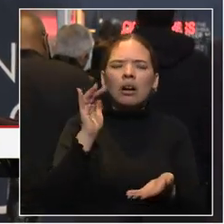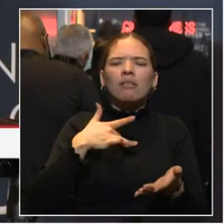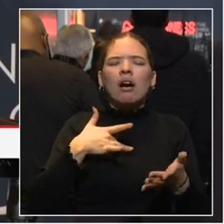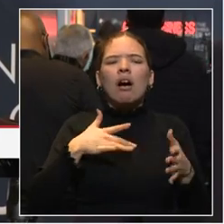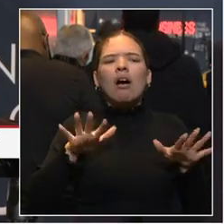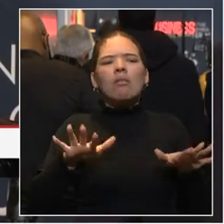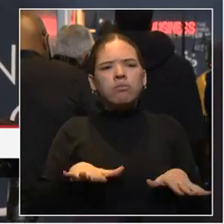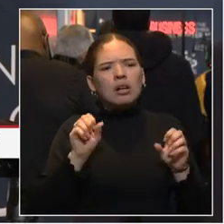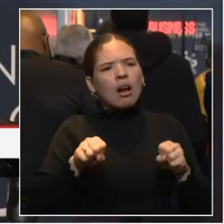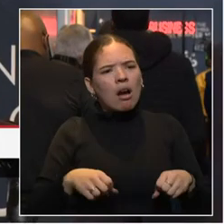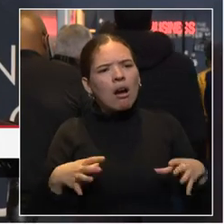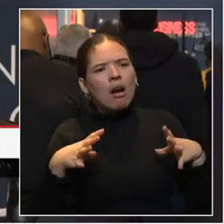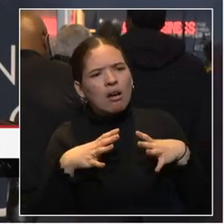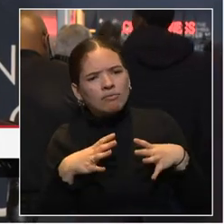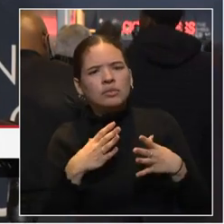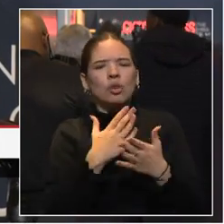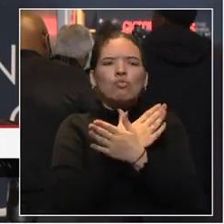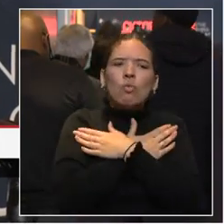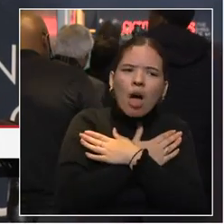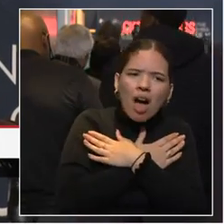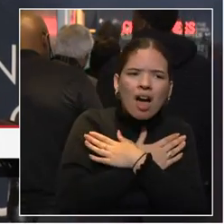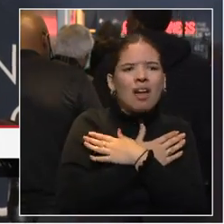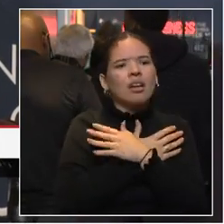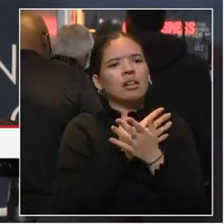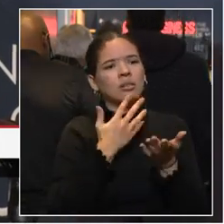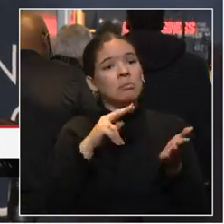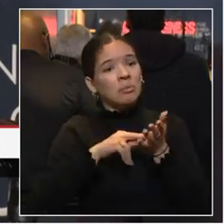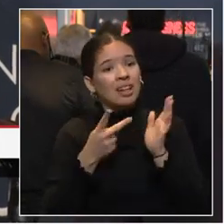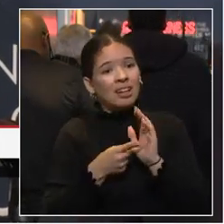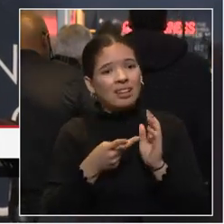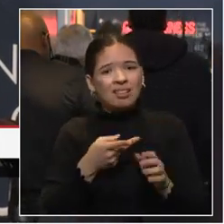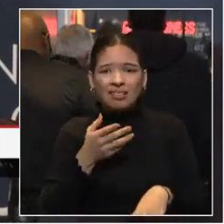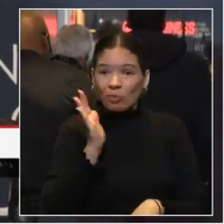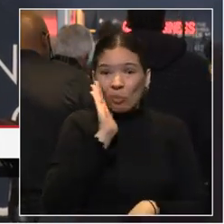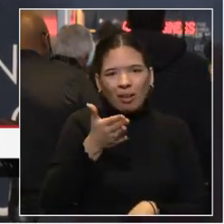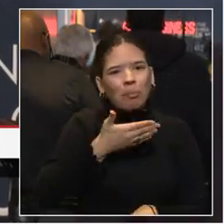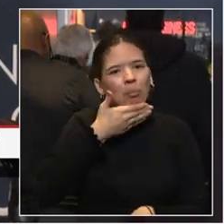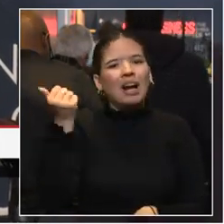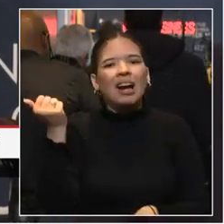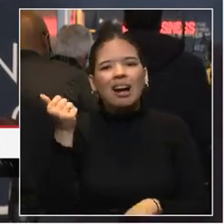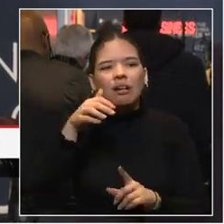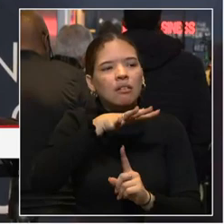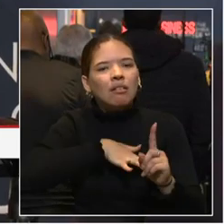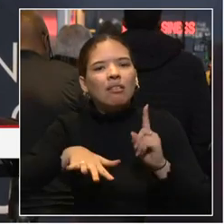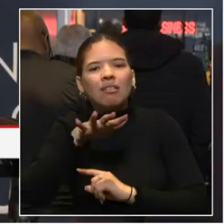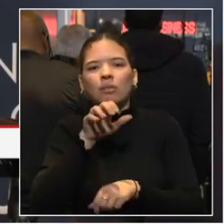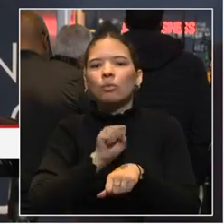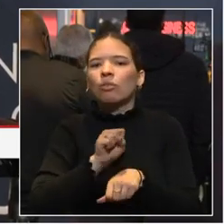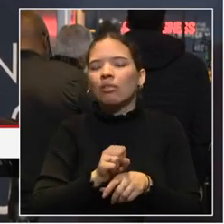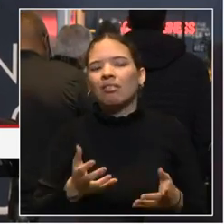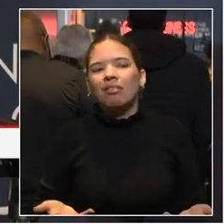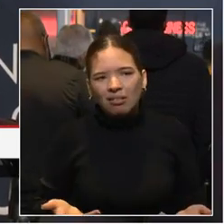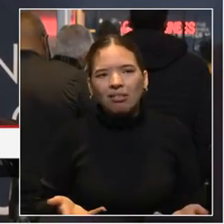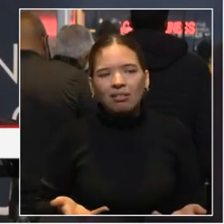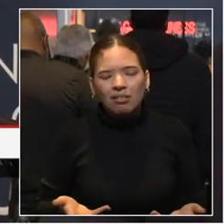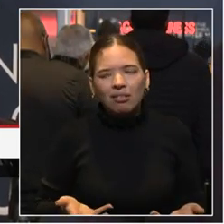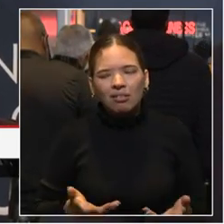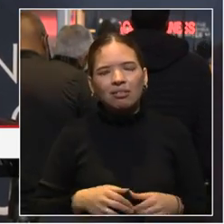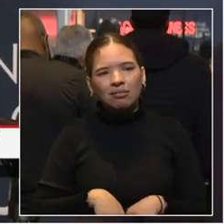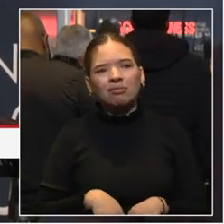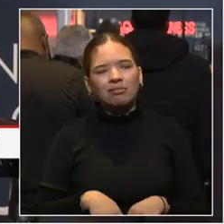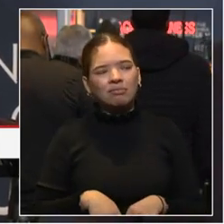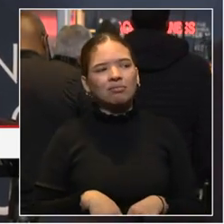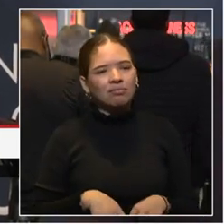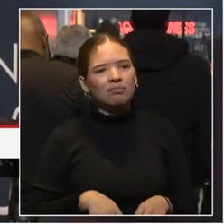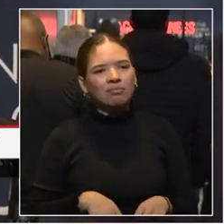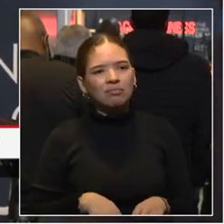that rest that they need, and you're going to be able to do more in that time. And so I